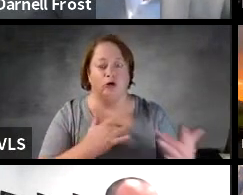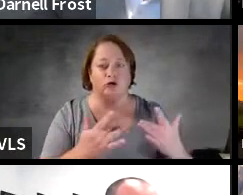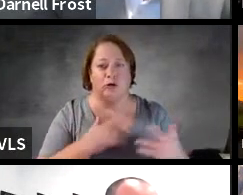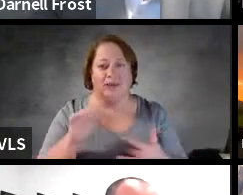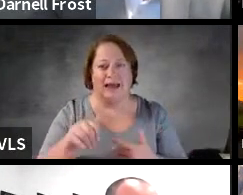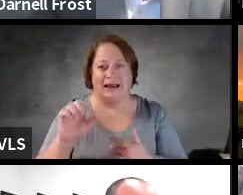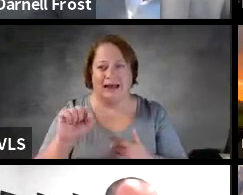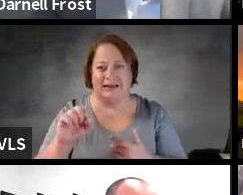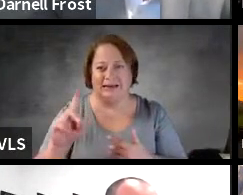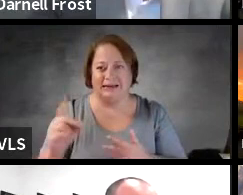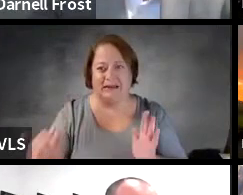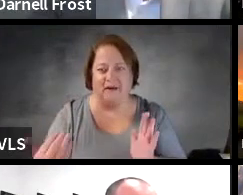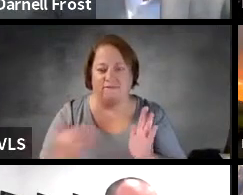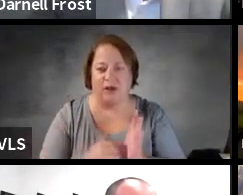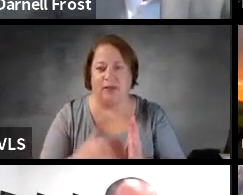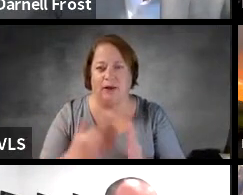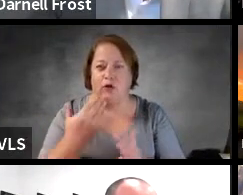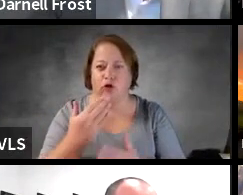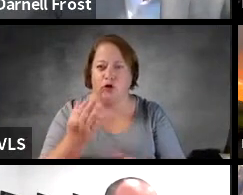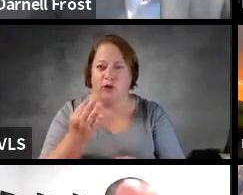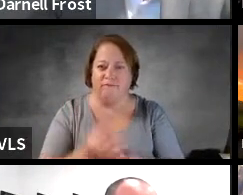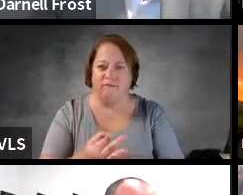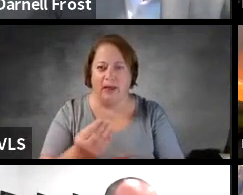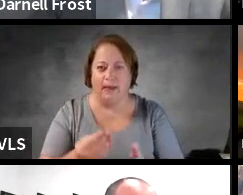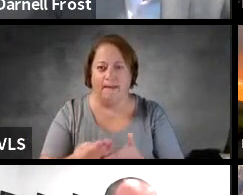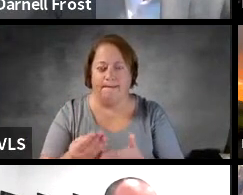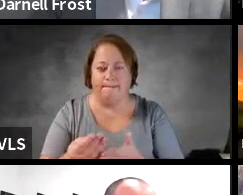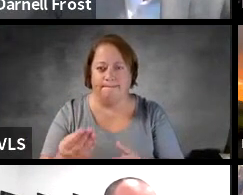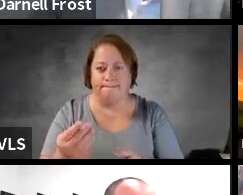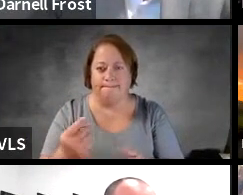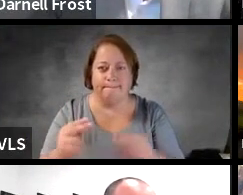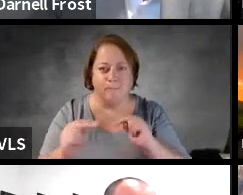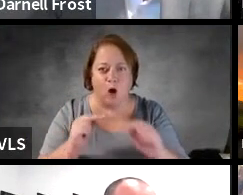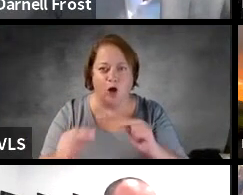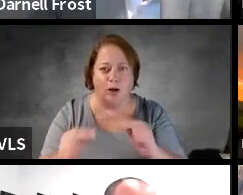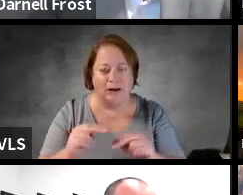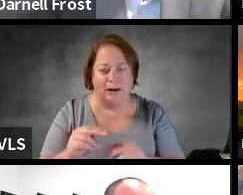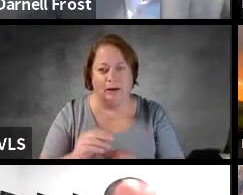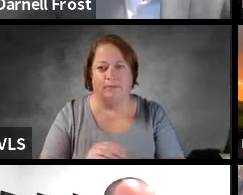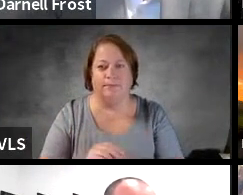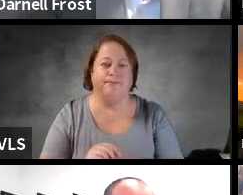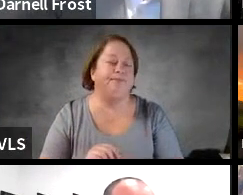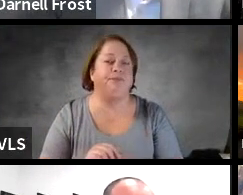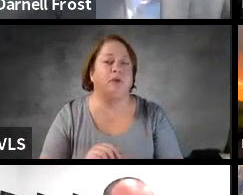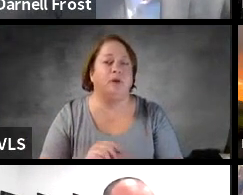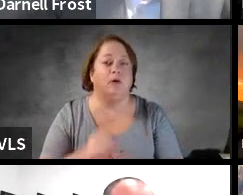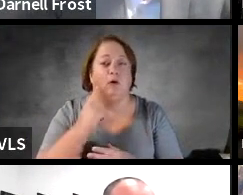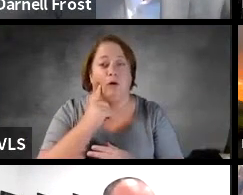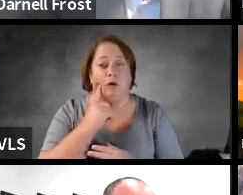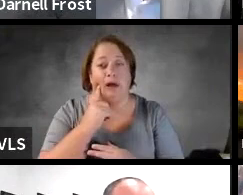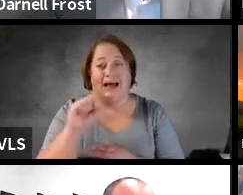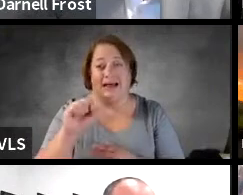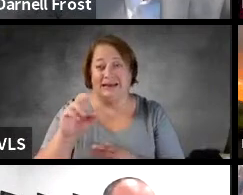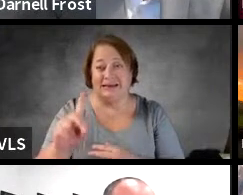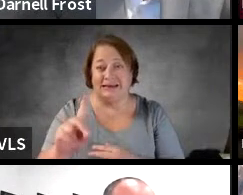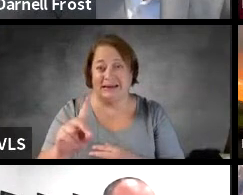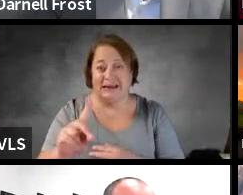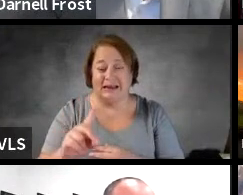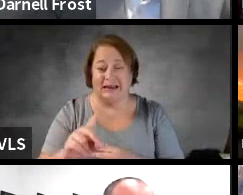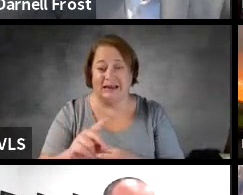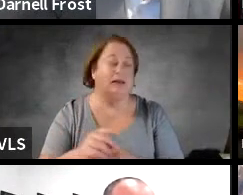SSD has violated the good faith bargaining clause in the Missouri Constitution. For the record, SSD's